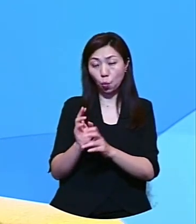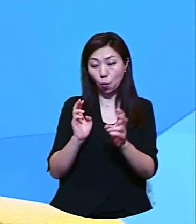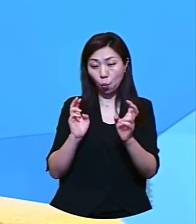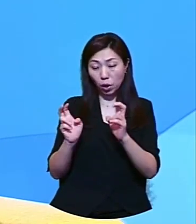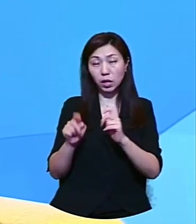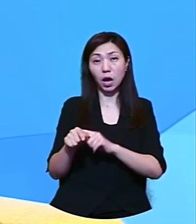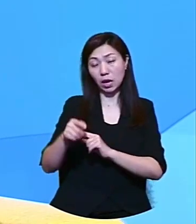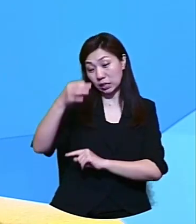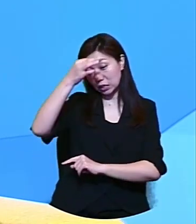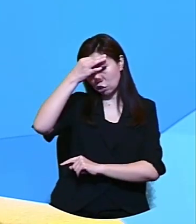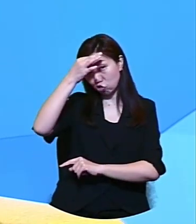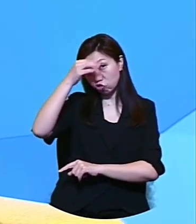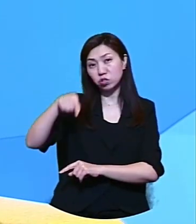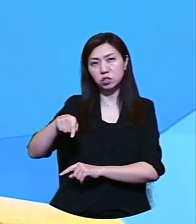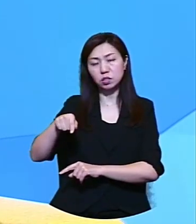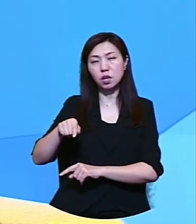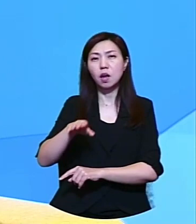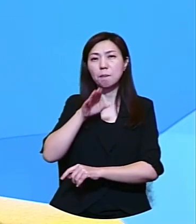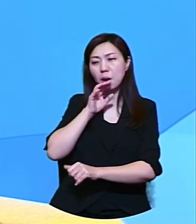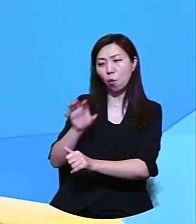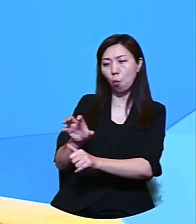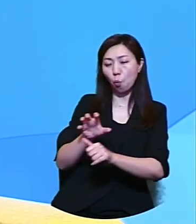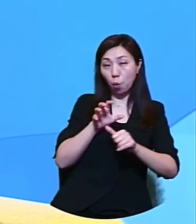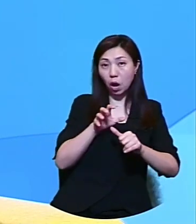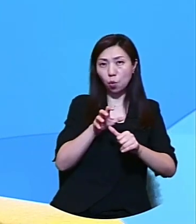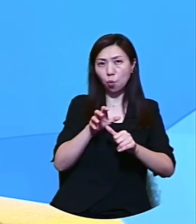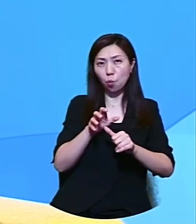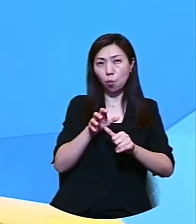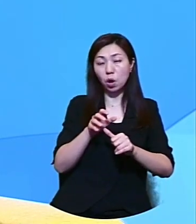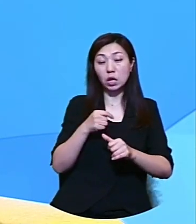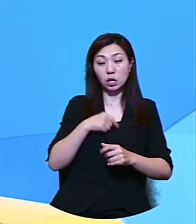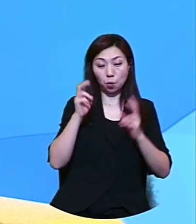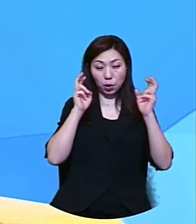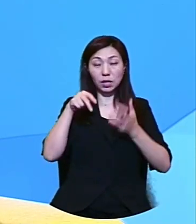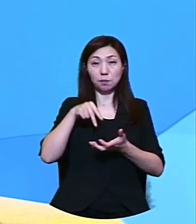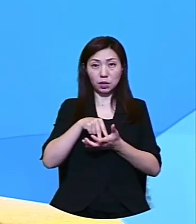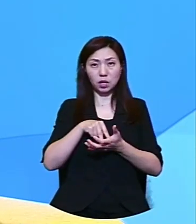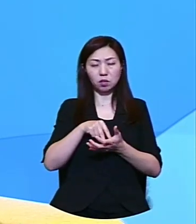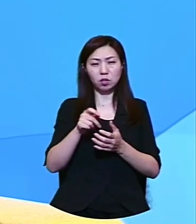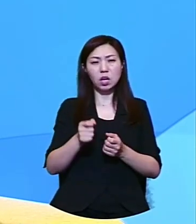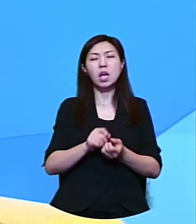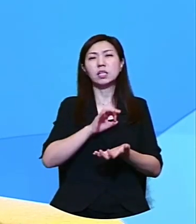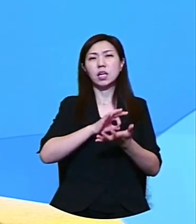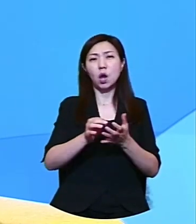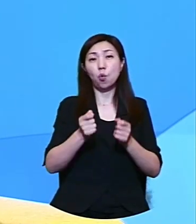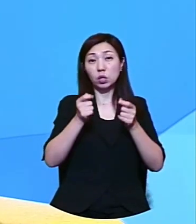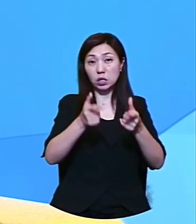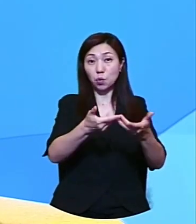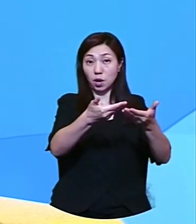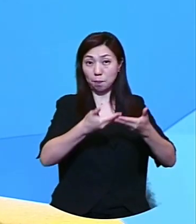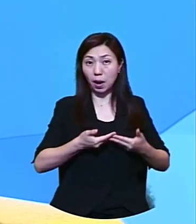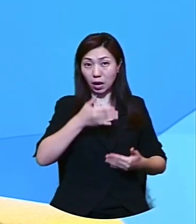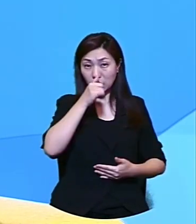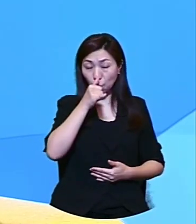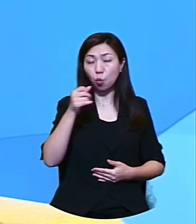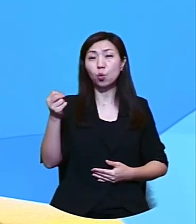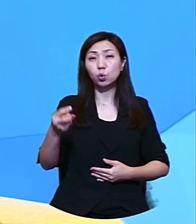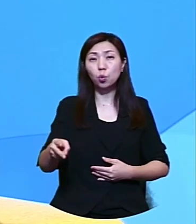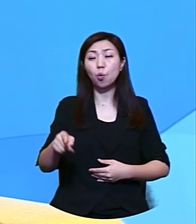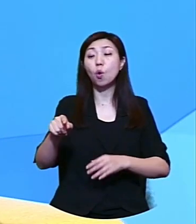And at the same time, it can provide assistance to our partner countries. And small,